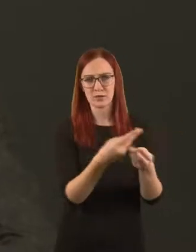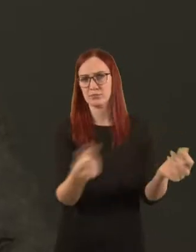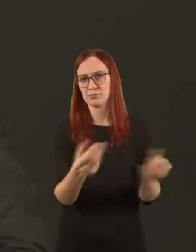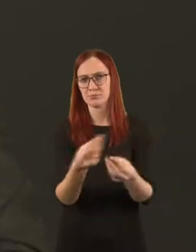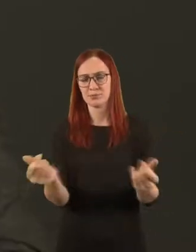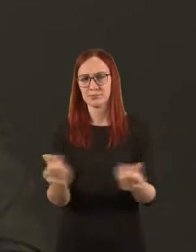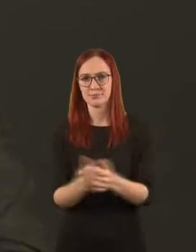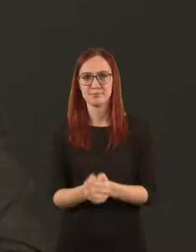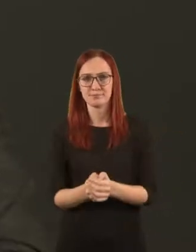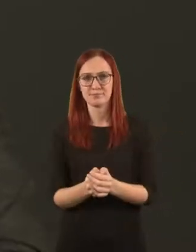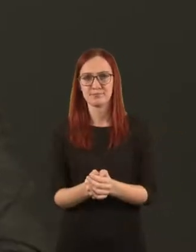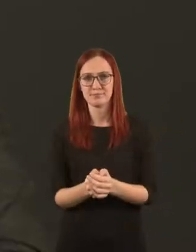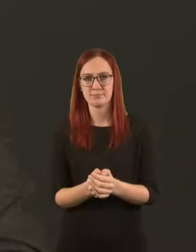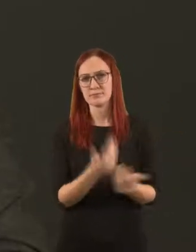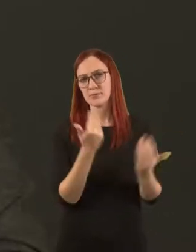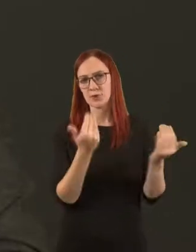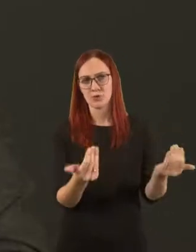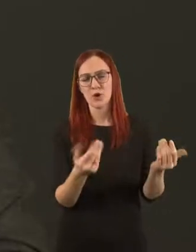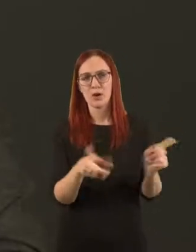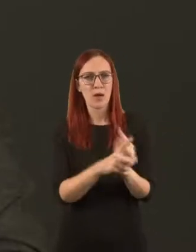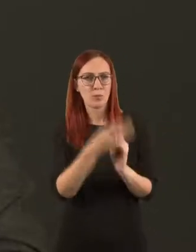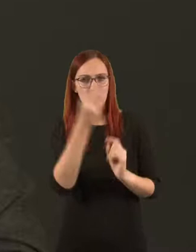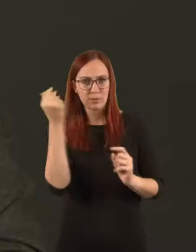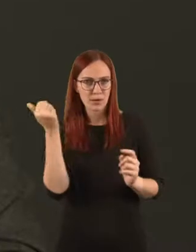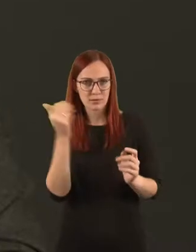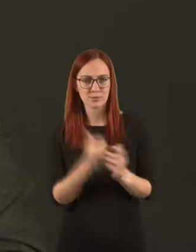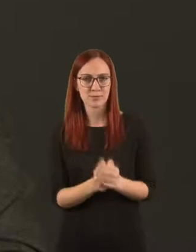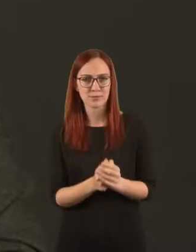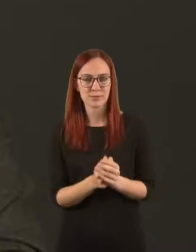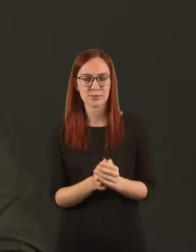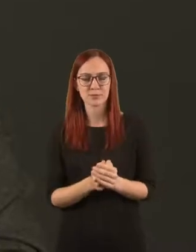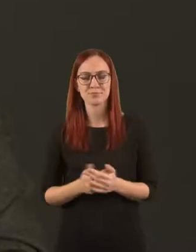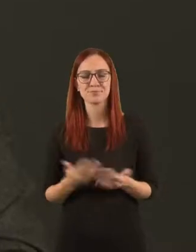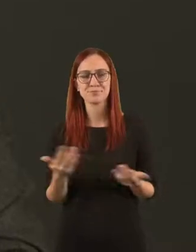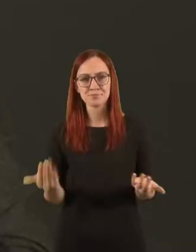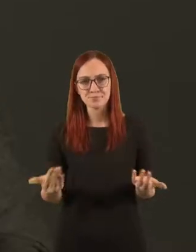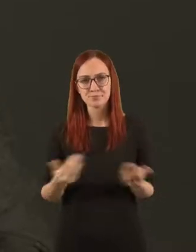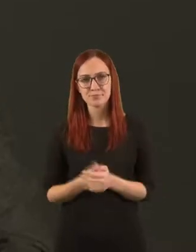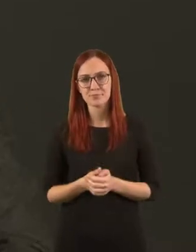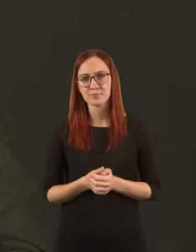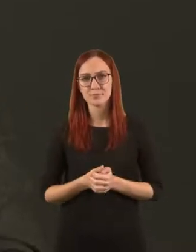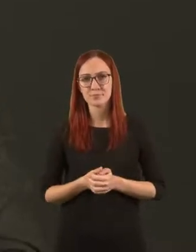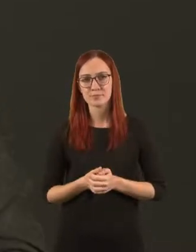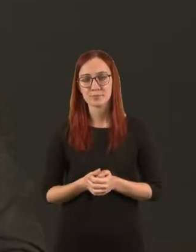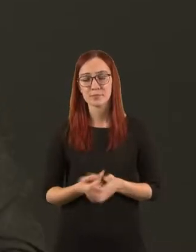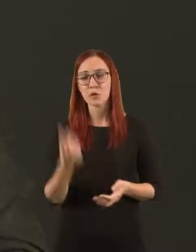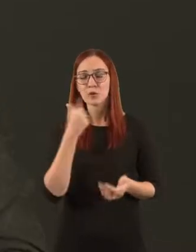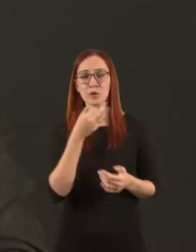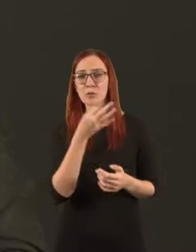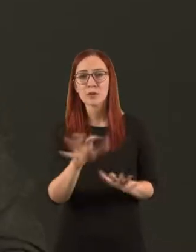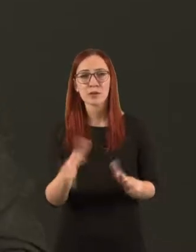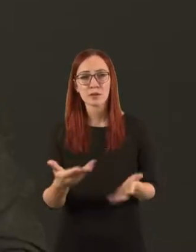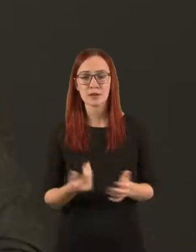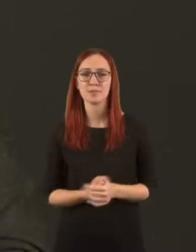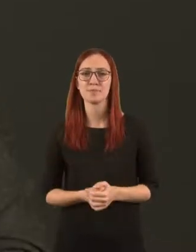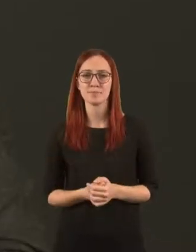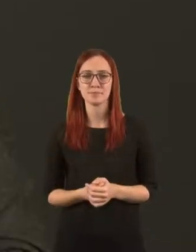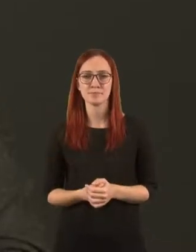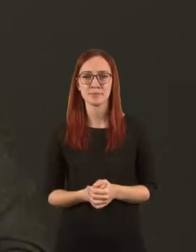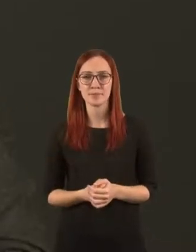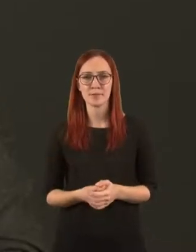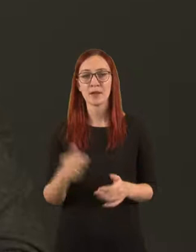ignore the sector of agriculture or other sectors, and they don't get as much